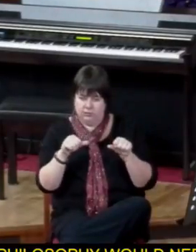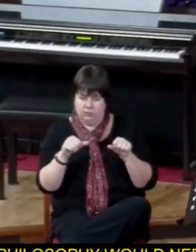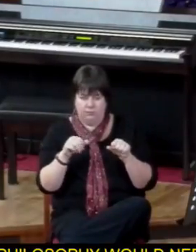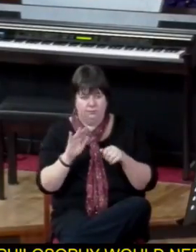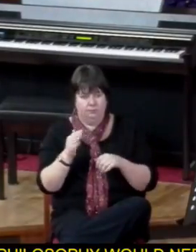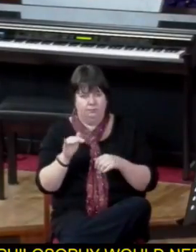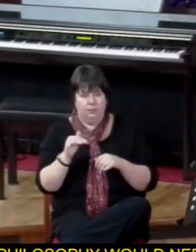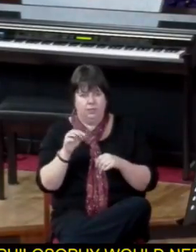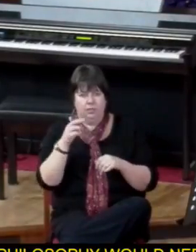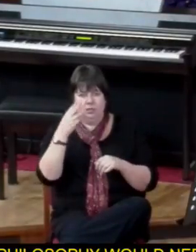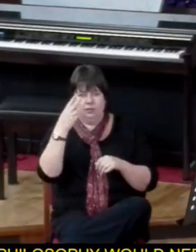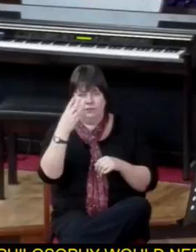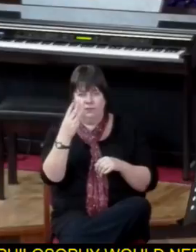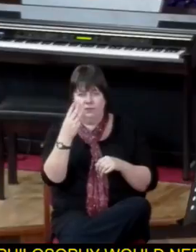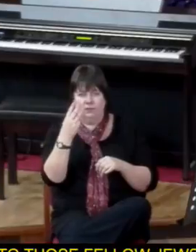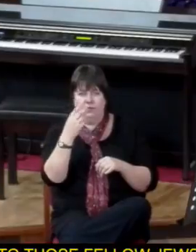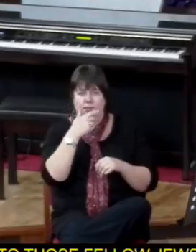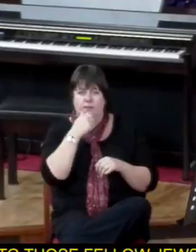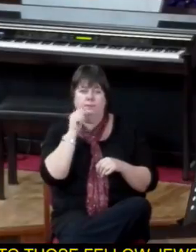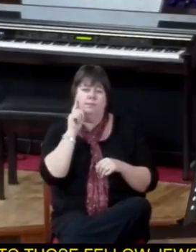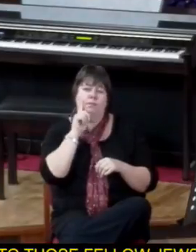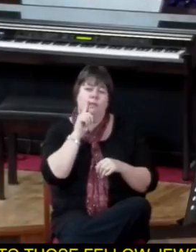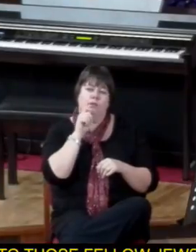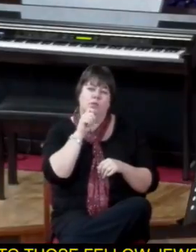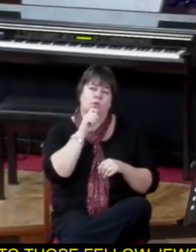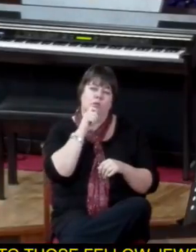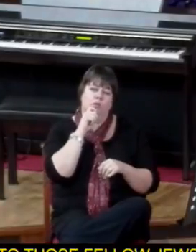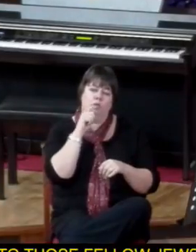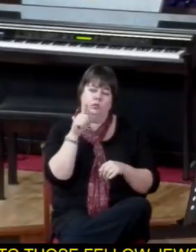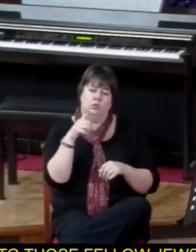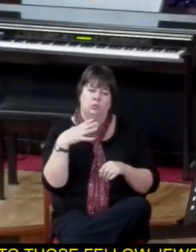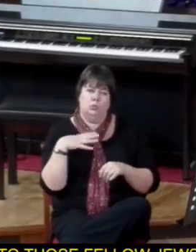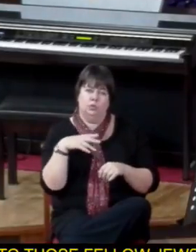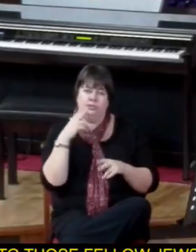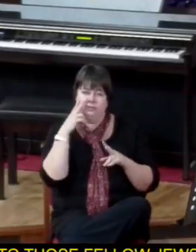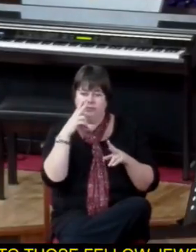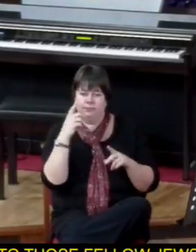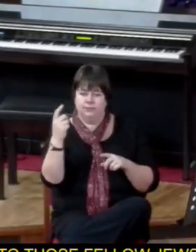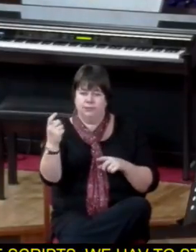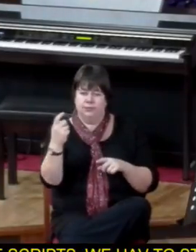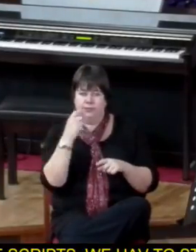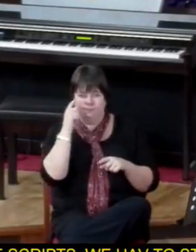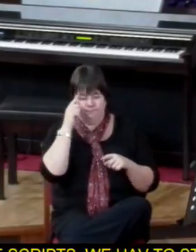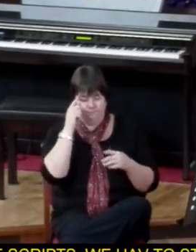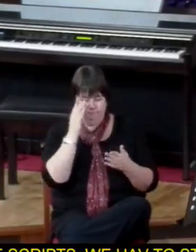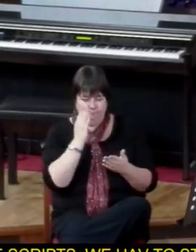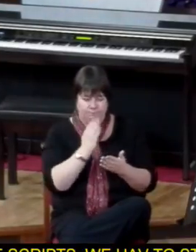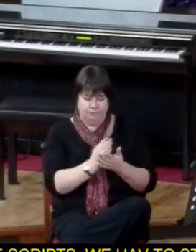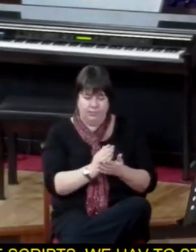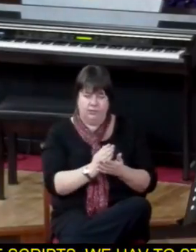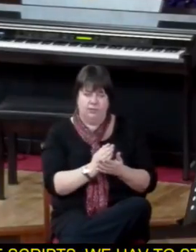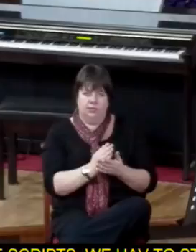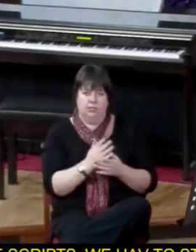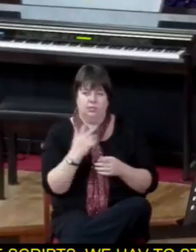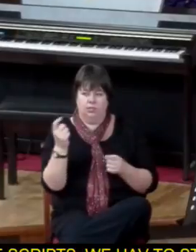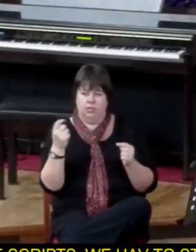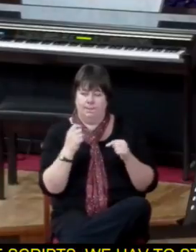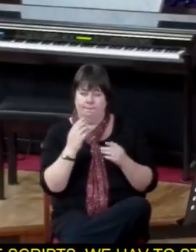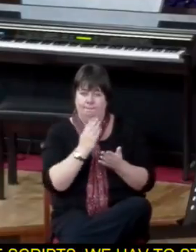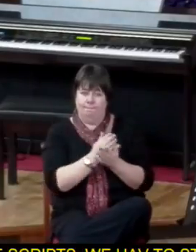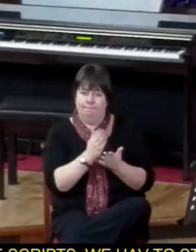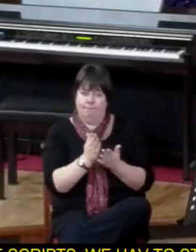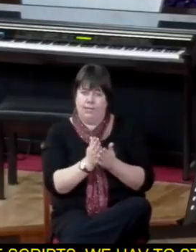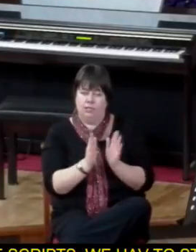only, that you would like to see come to faith and be part of, if not